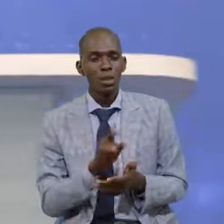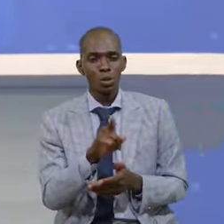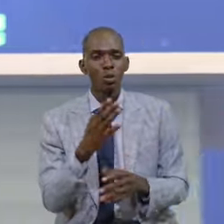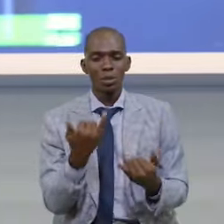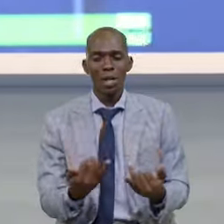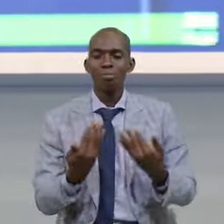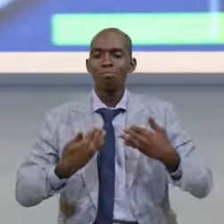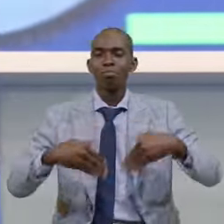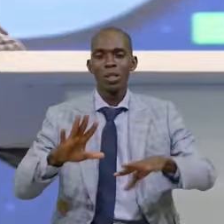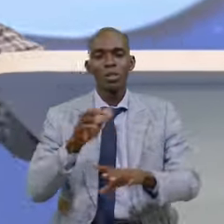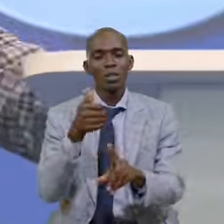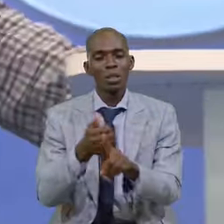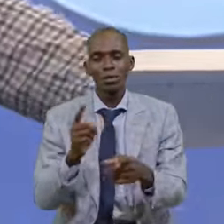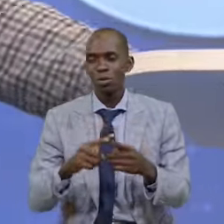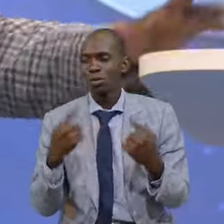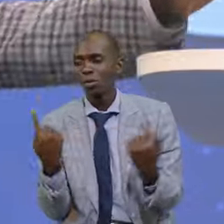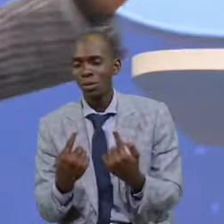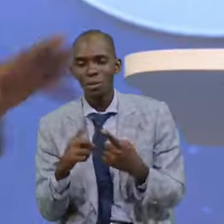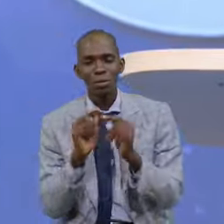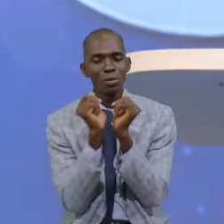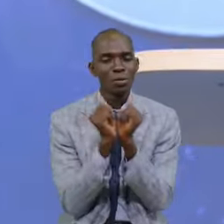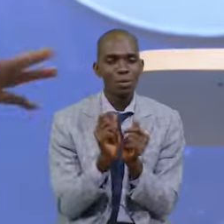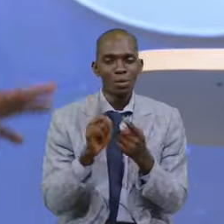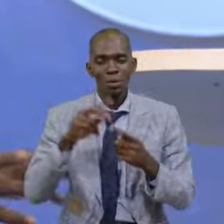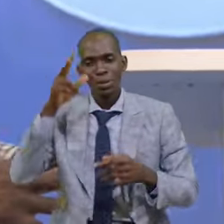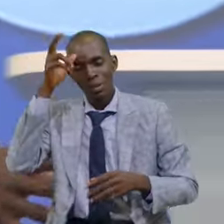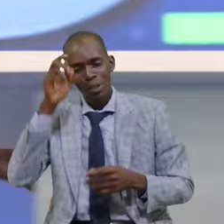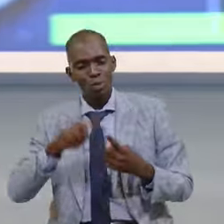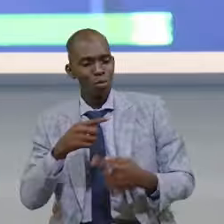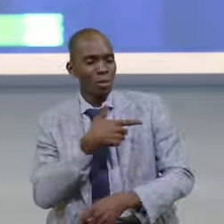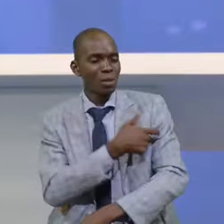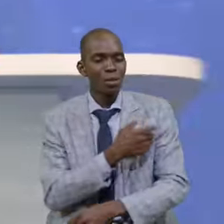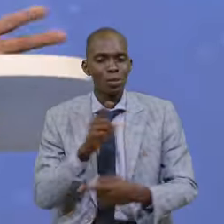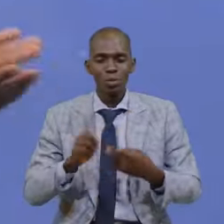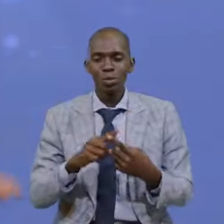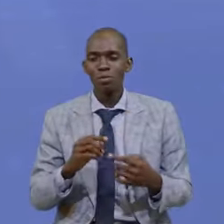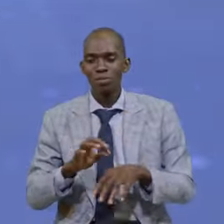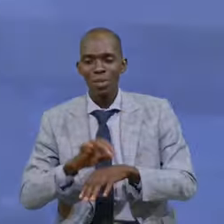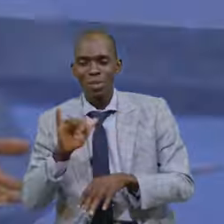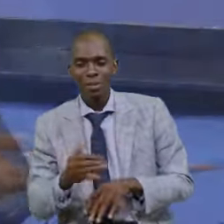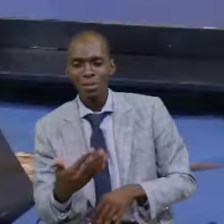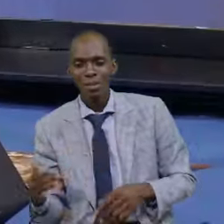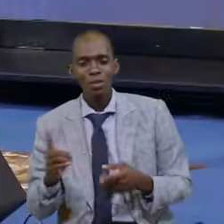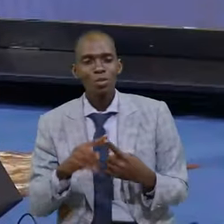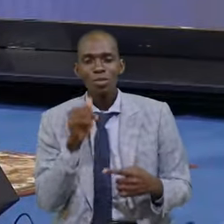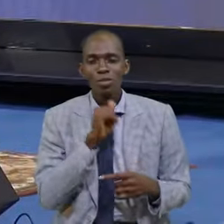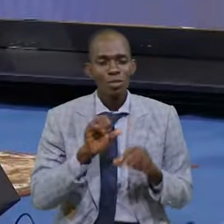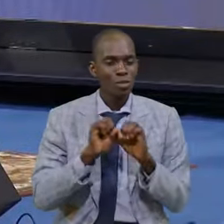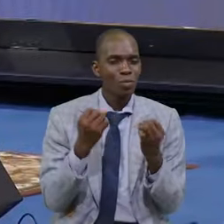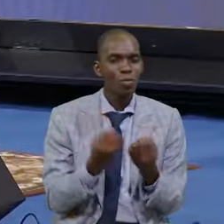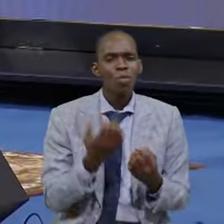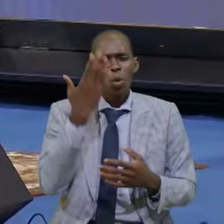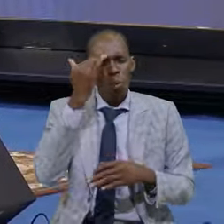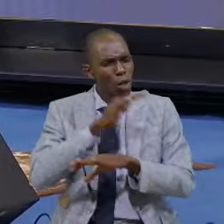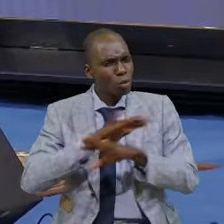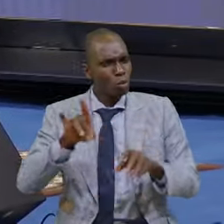to sin, to slavery, to Satan, to substance, to sensuality, to secret society? Why don't you